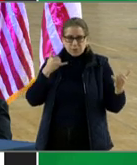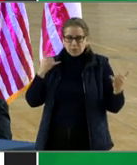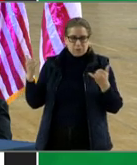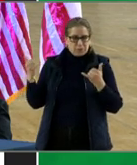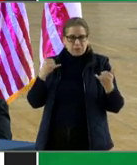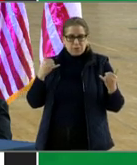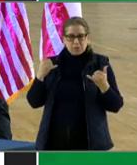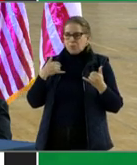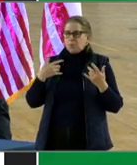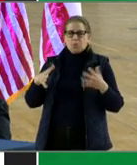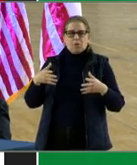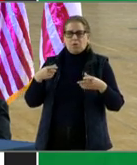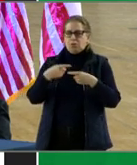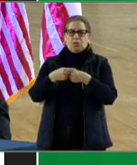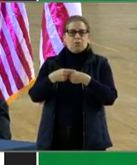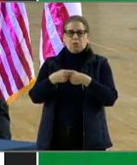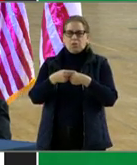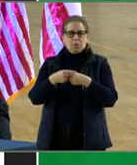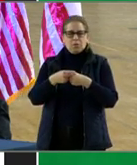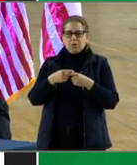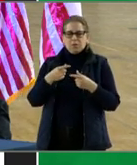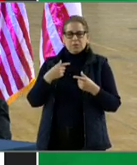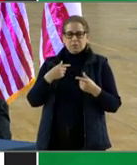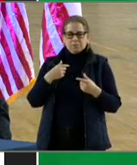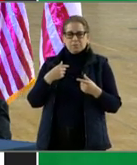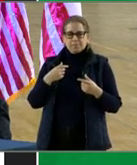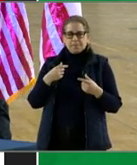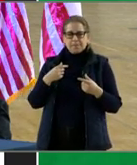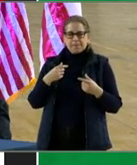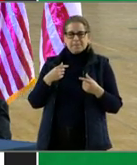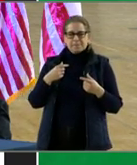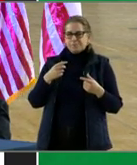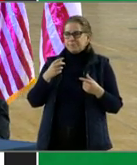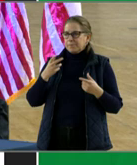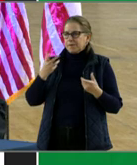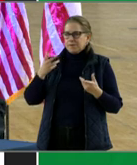conflict within what we're trying to do. So, and really look at it as a regional approach.